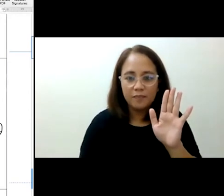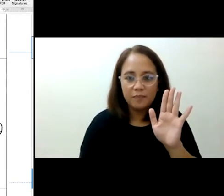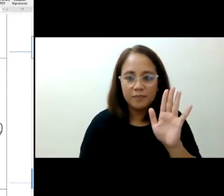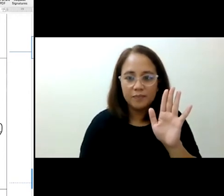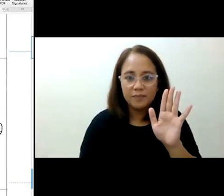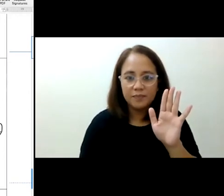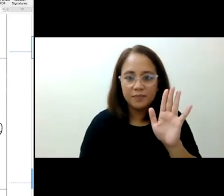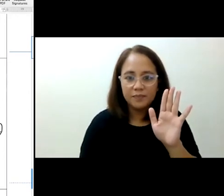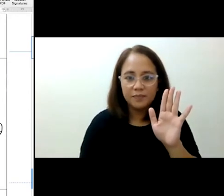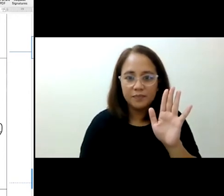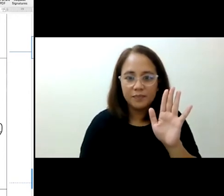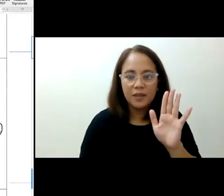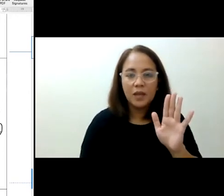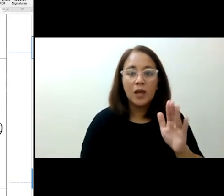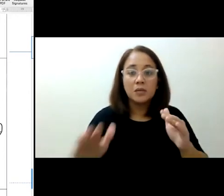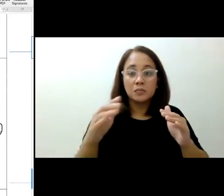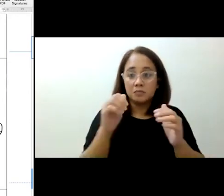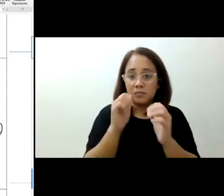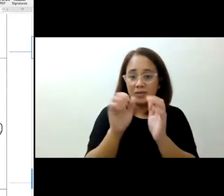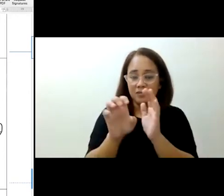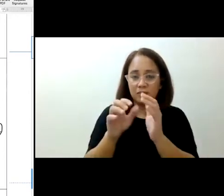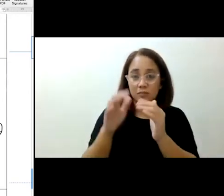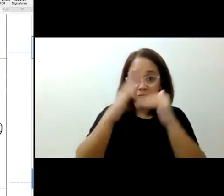Say the building is strong.